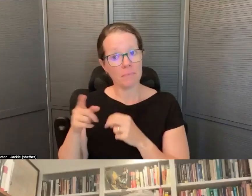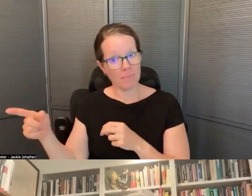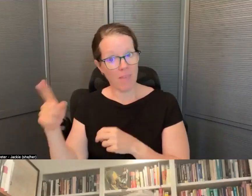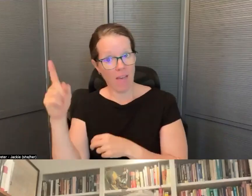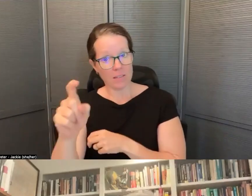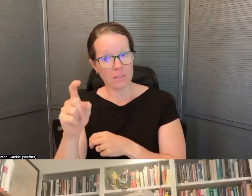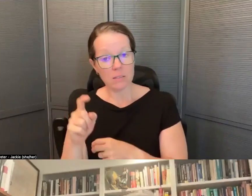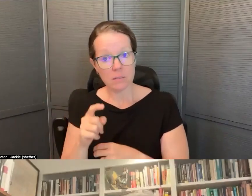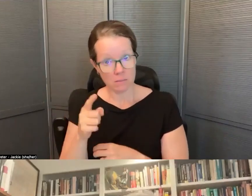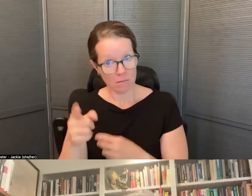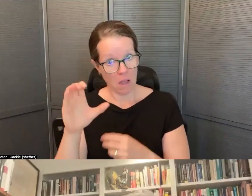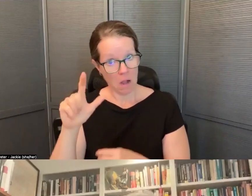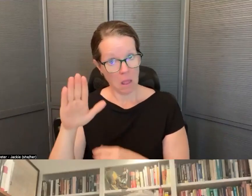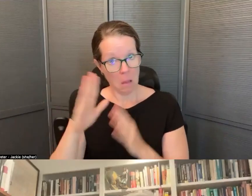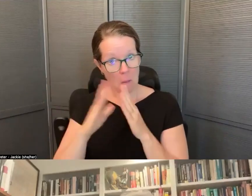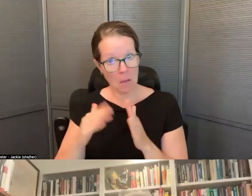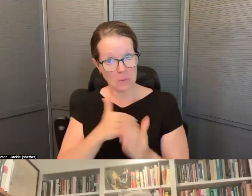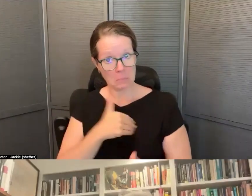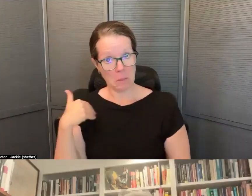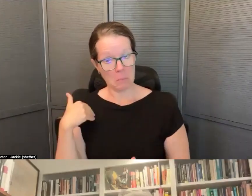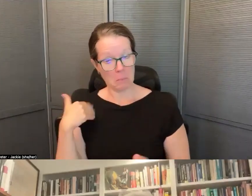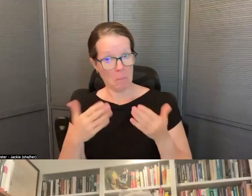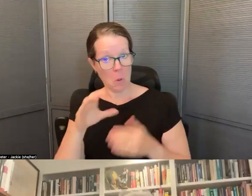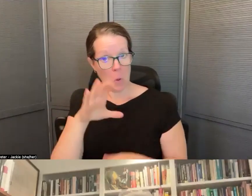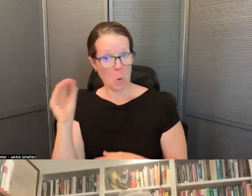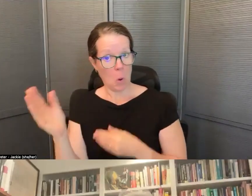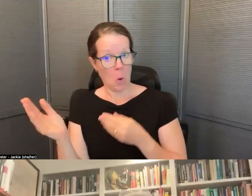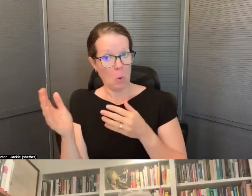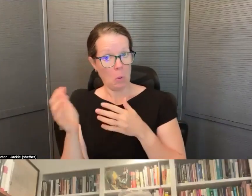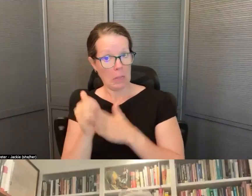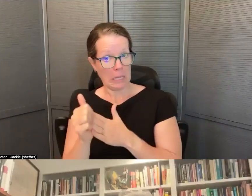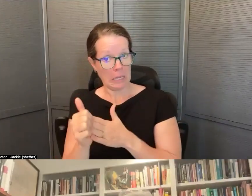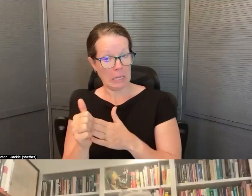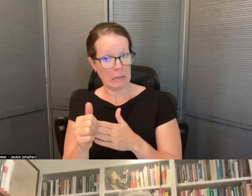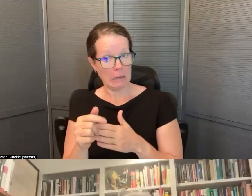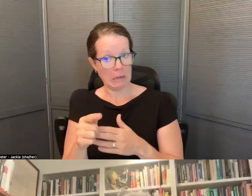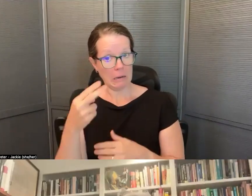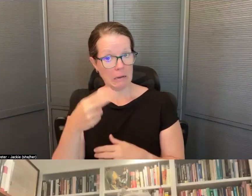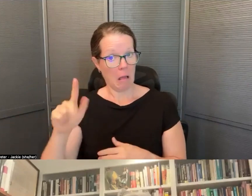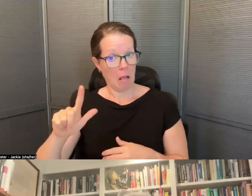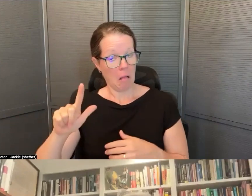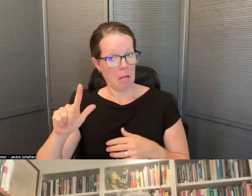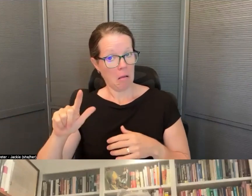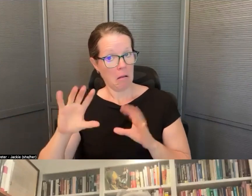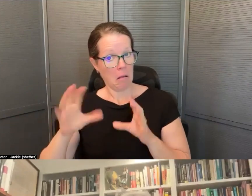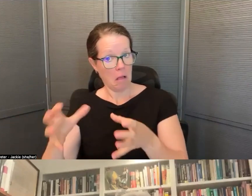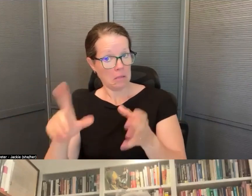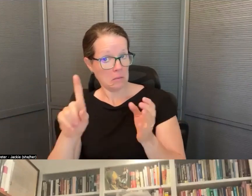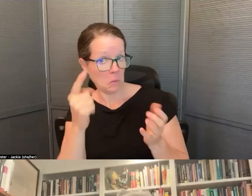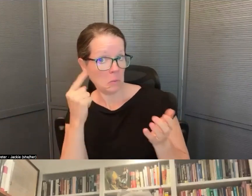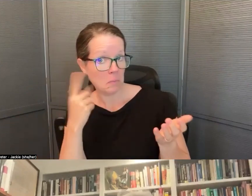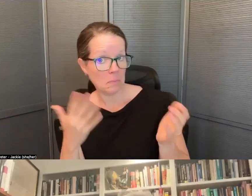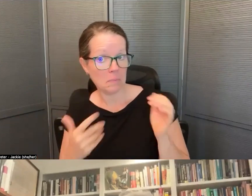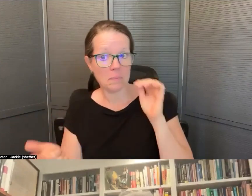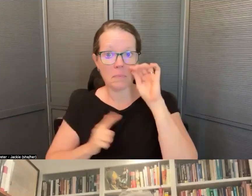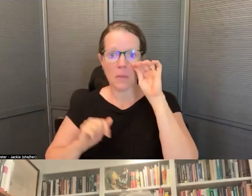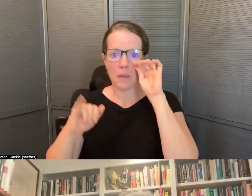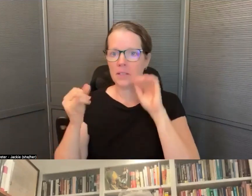members co-lead the Hopeful Healthy Aging classes? Not